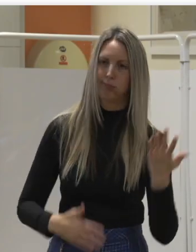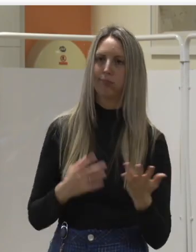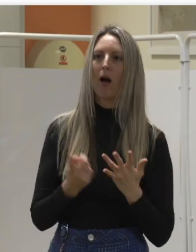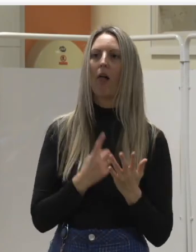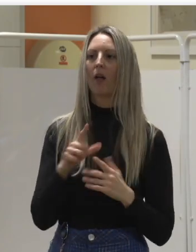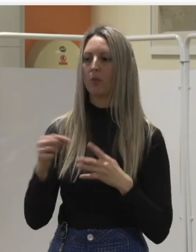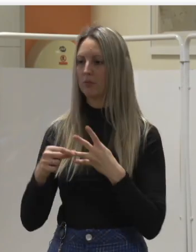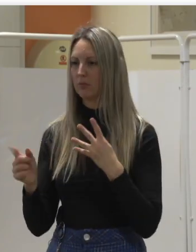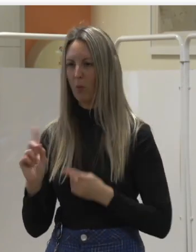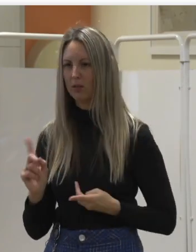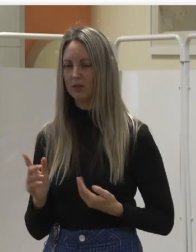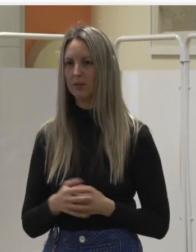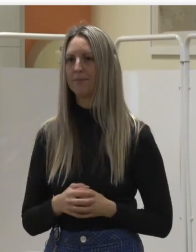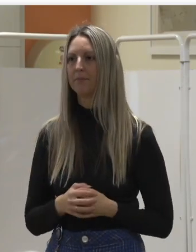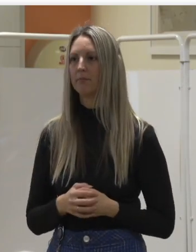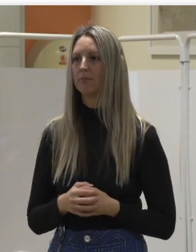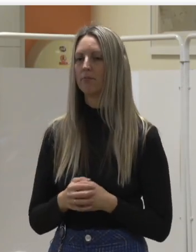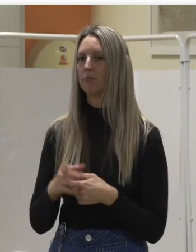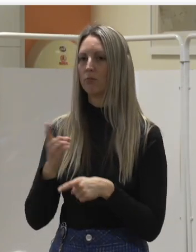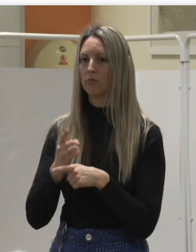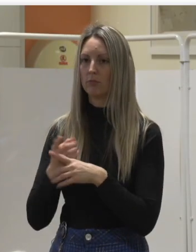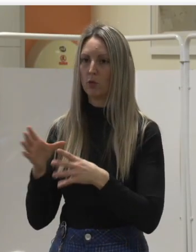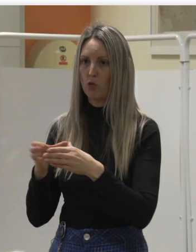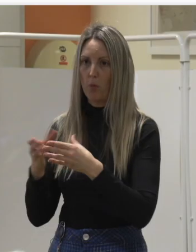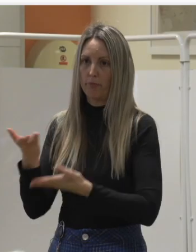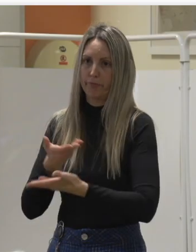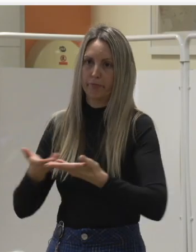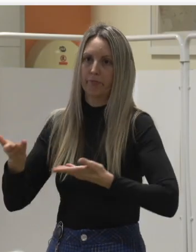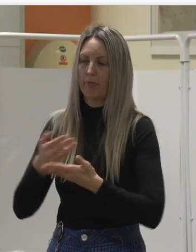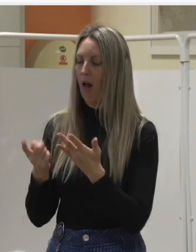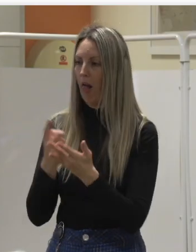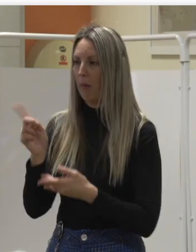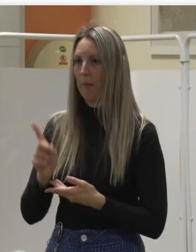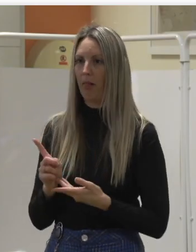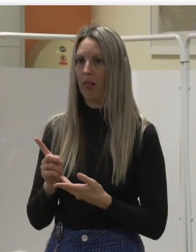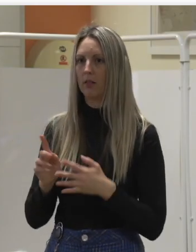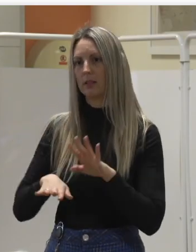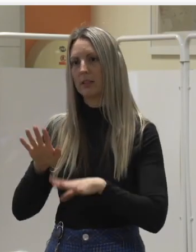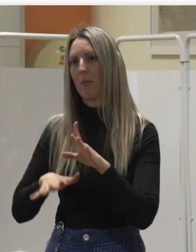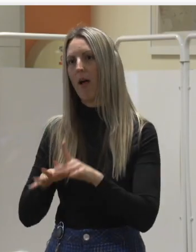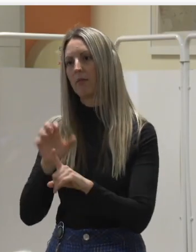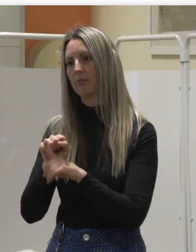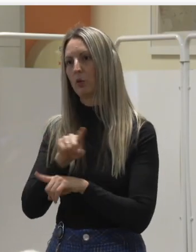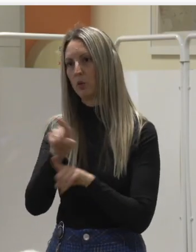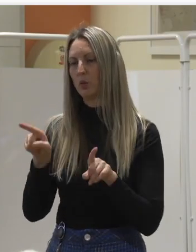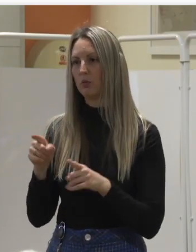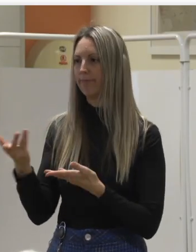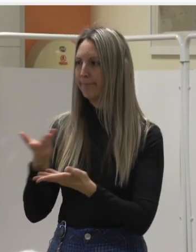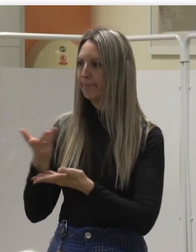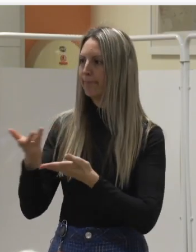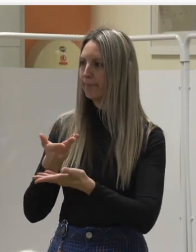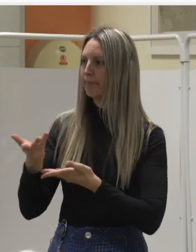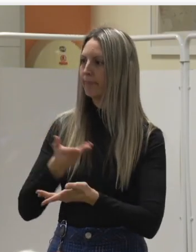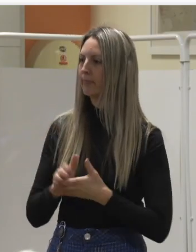to people who have the same condition, how they have managed their symptoms, what tricks they can learn from it is